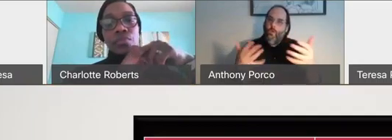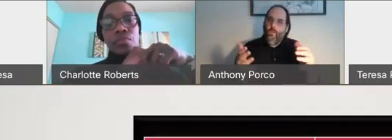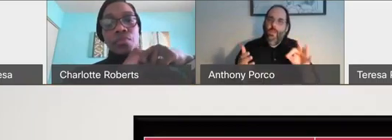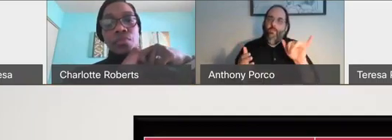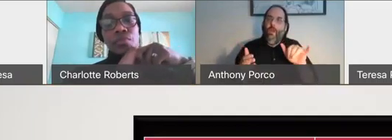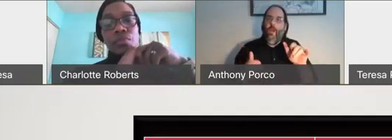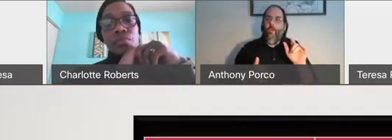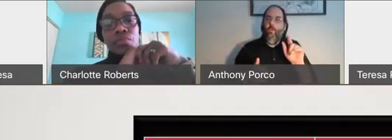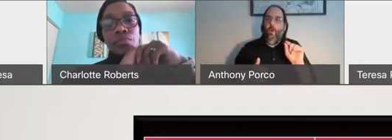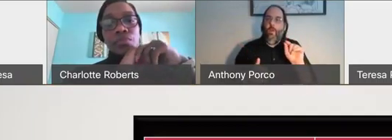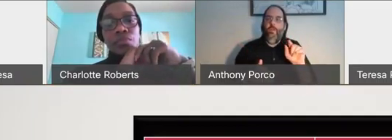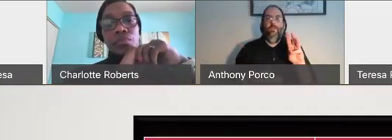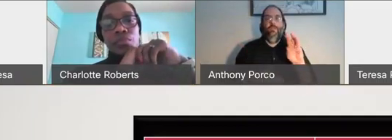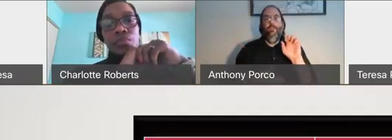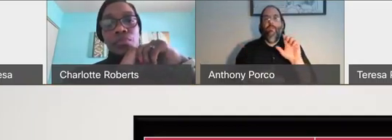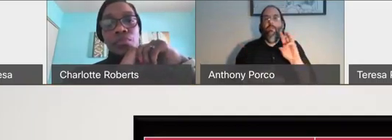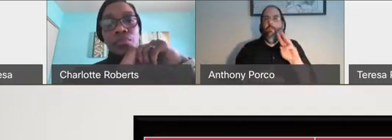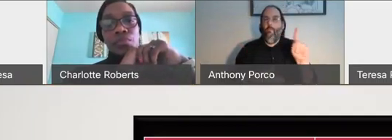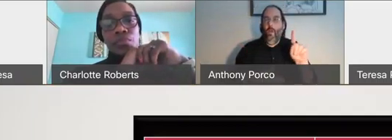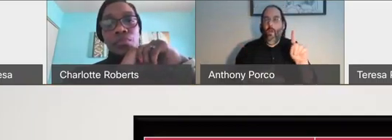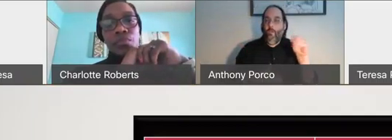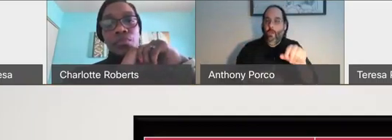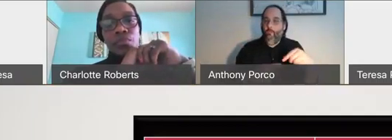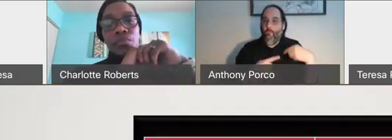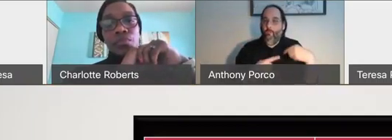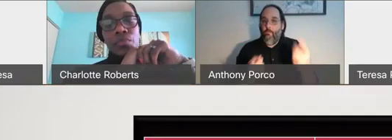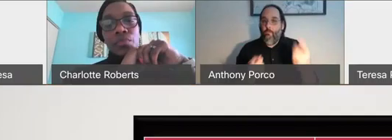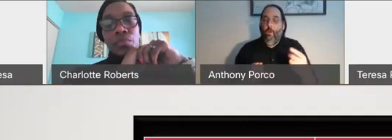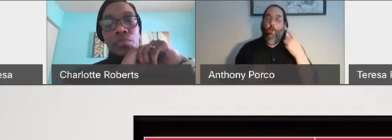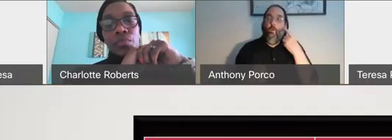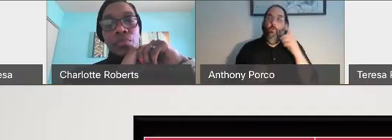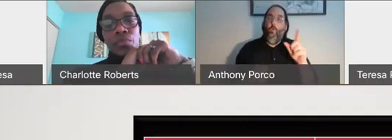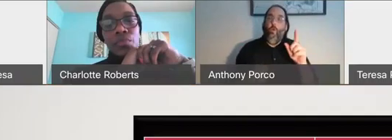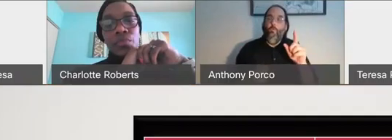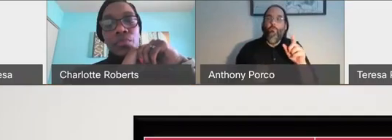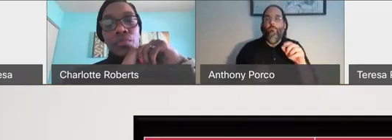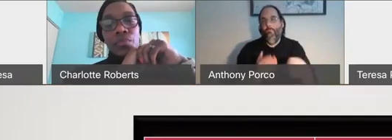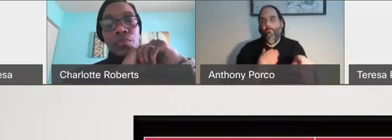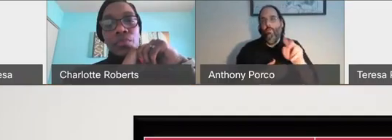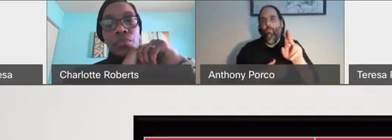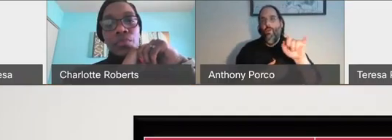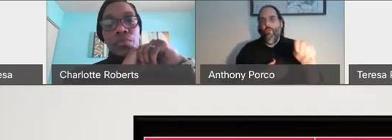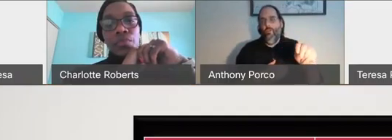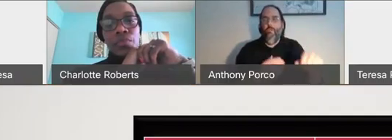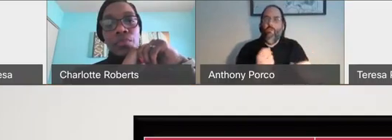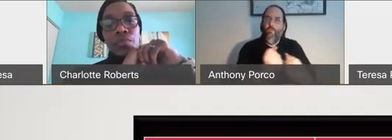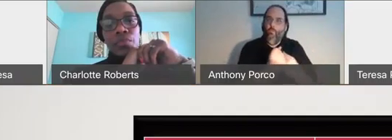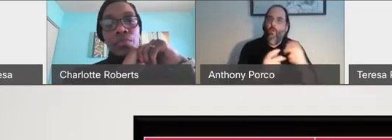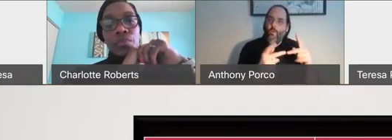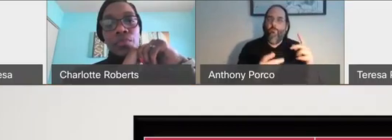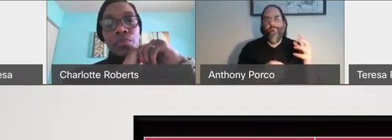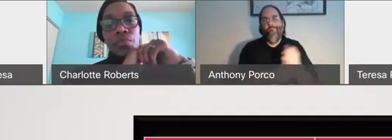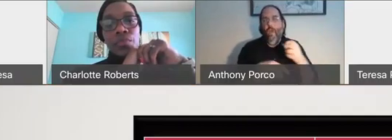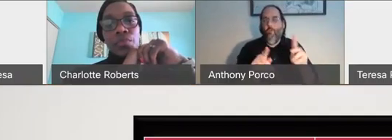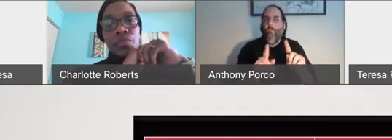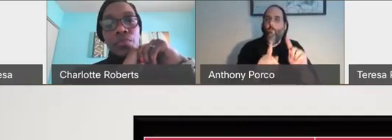FY20 661 payments towards tuition payments that fund higher learning opportunities for